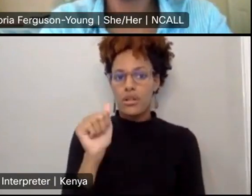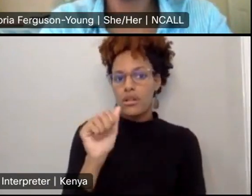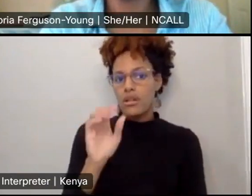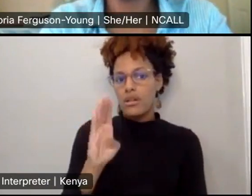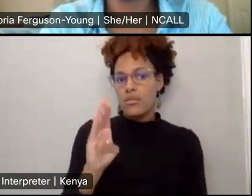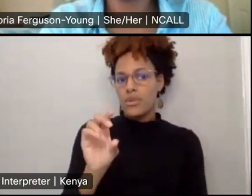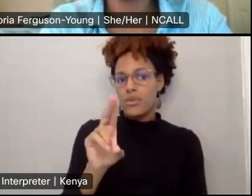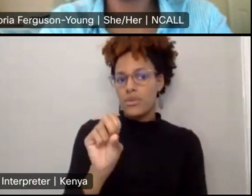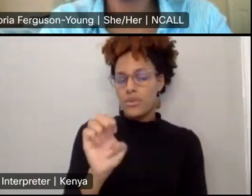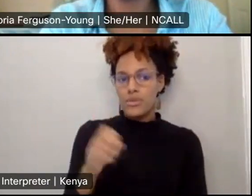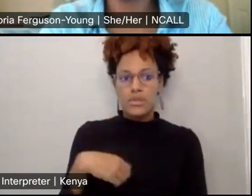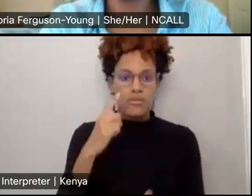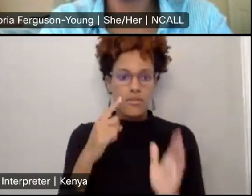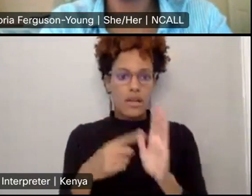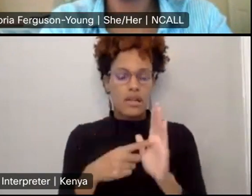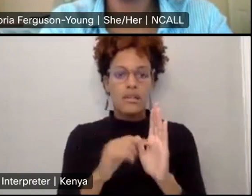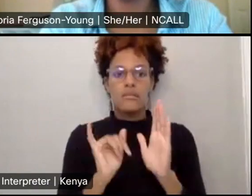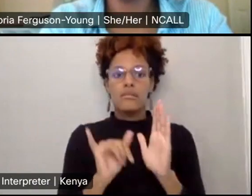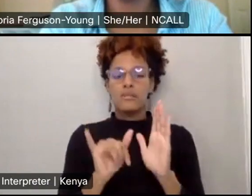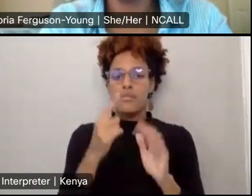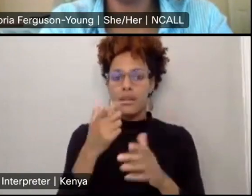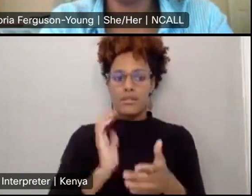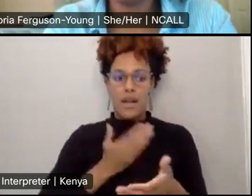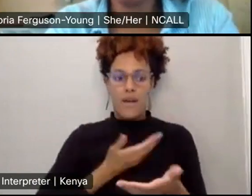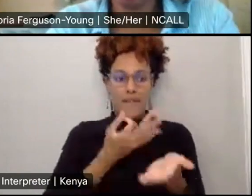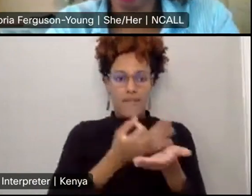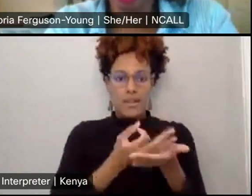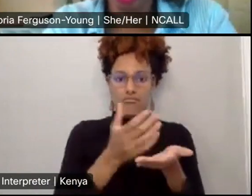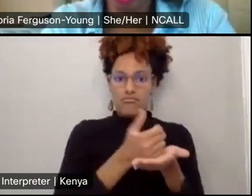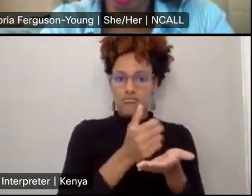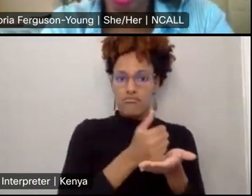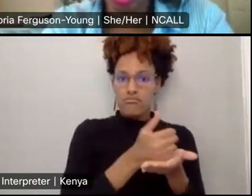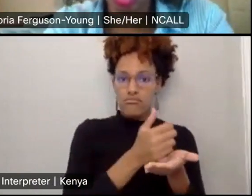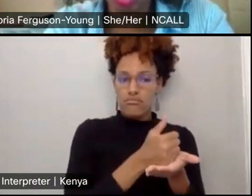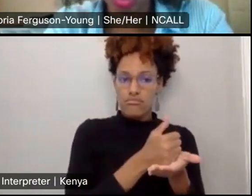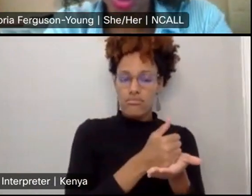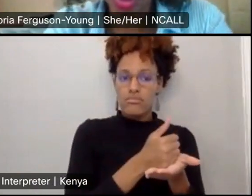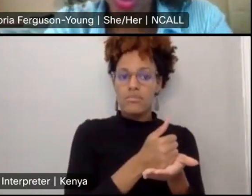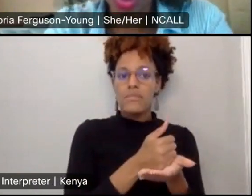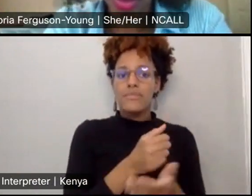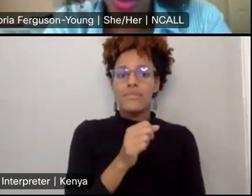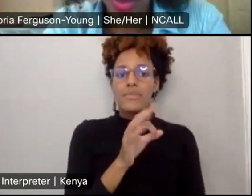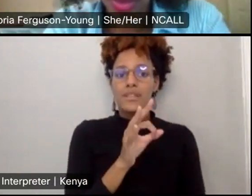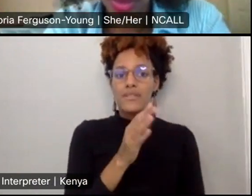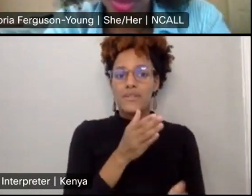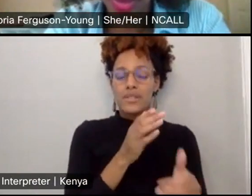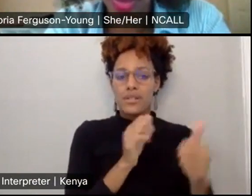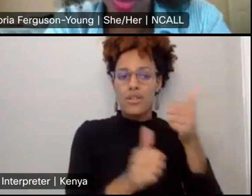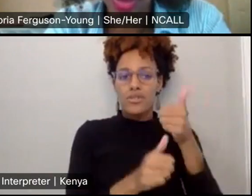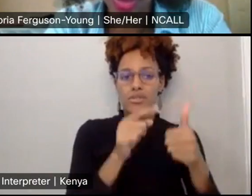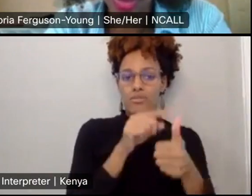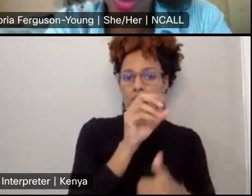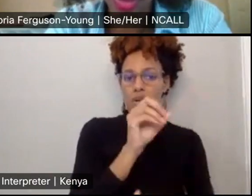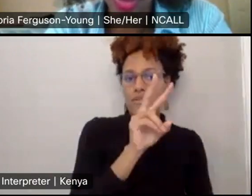that, due to the funding that they were receiving, whether it was under OVW